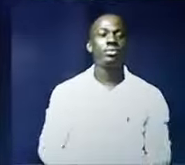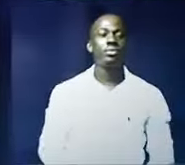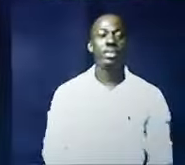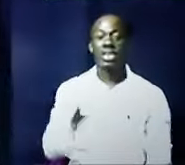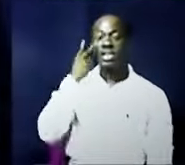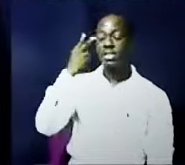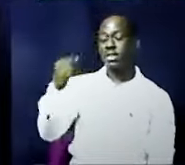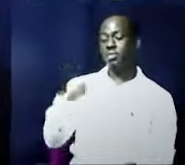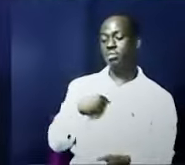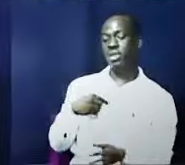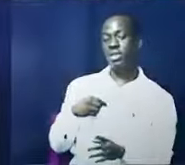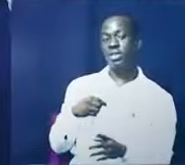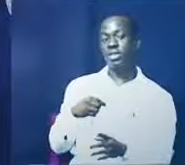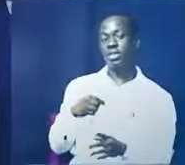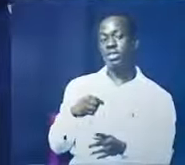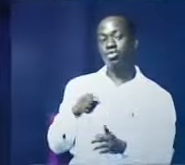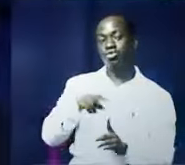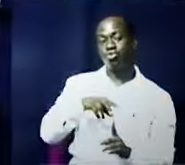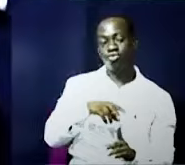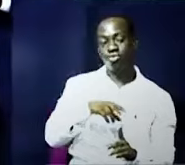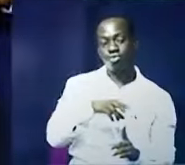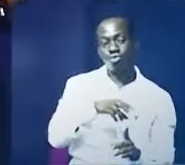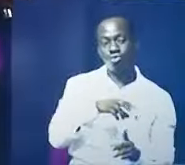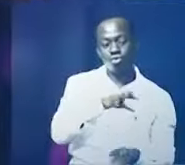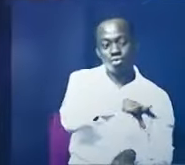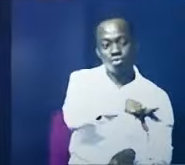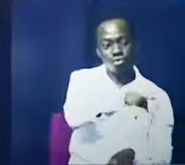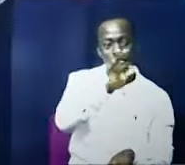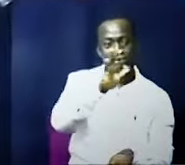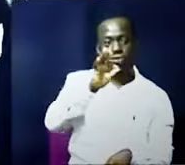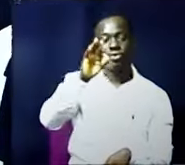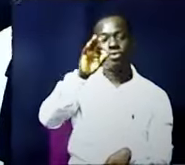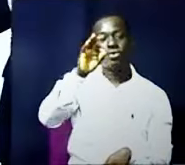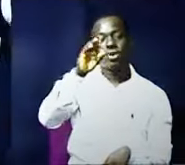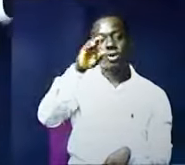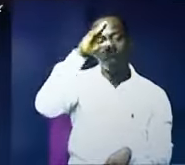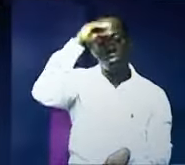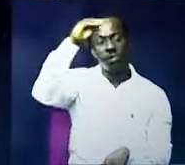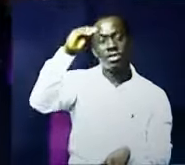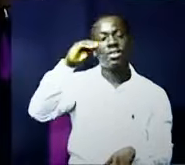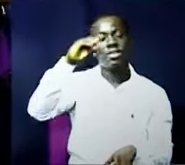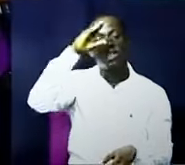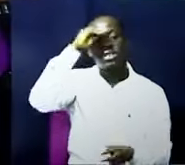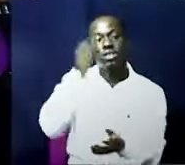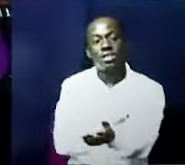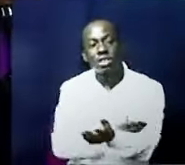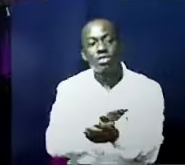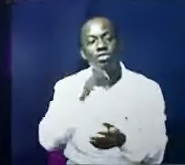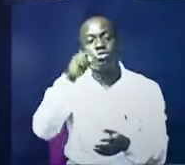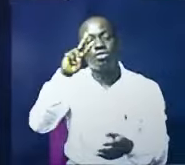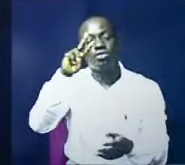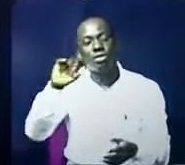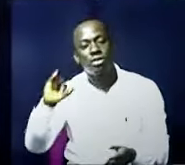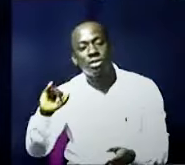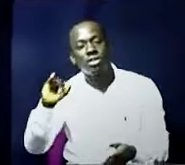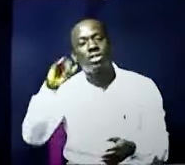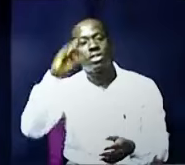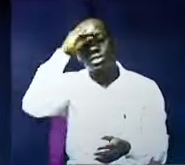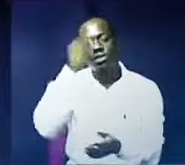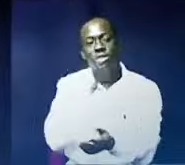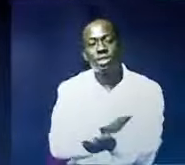See, I have chosen Bezalel, son of Uri, the son of Hur, of the tribe of